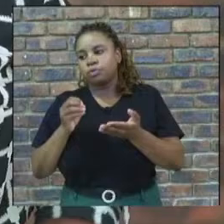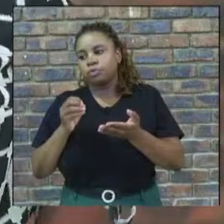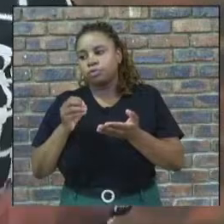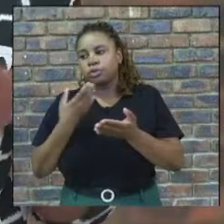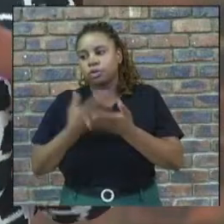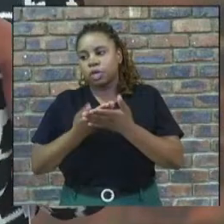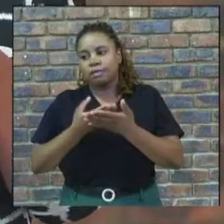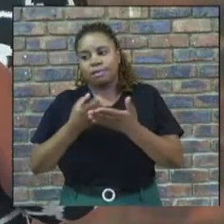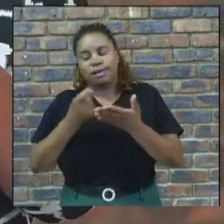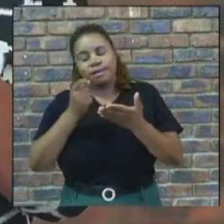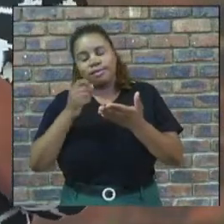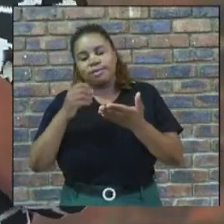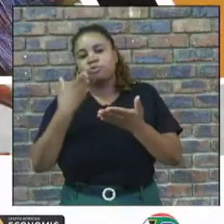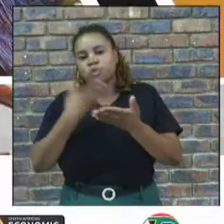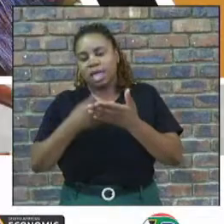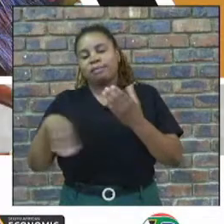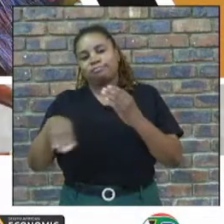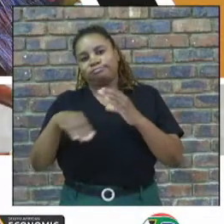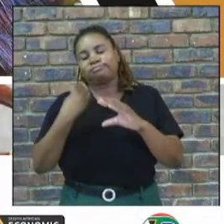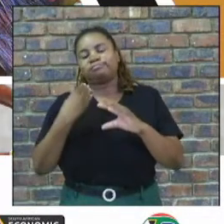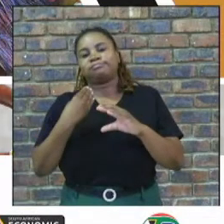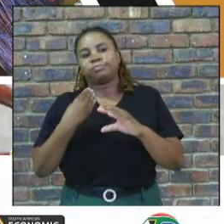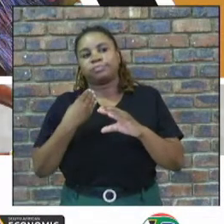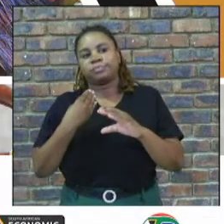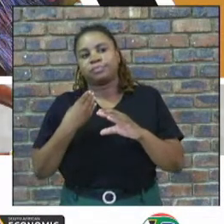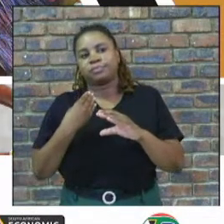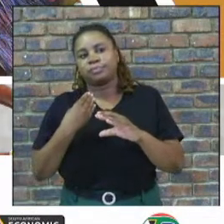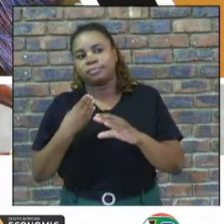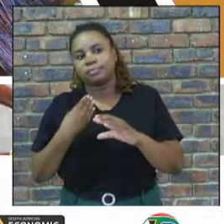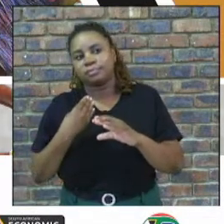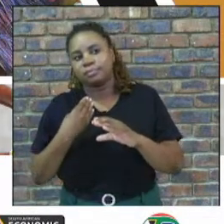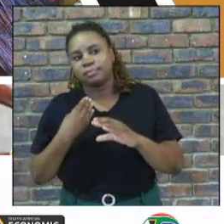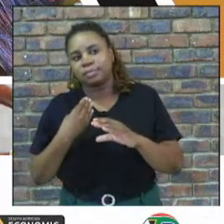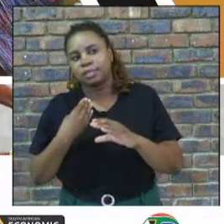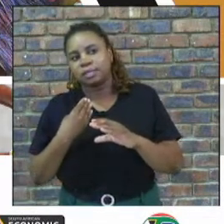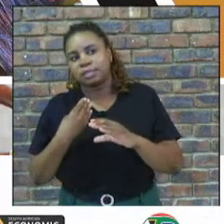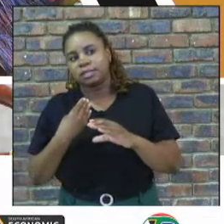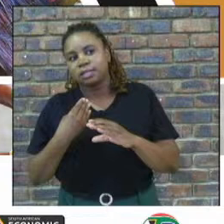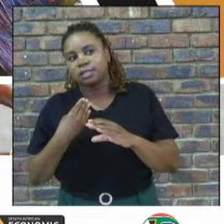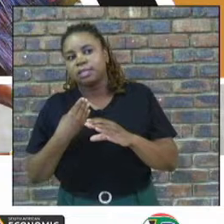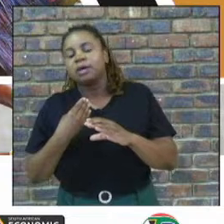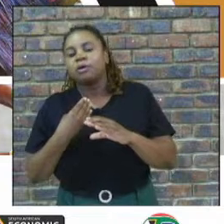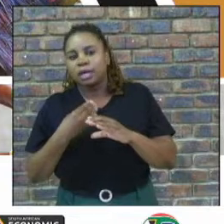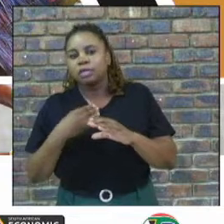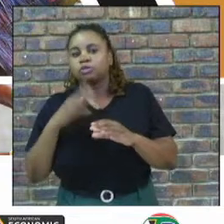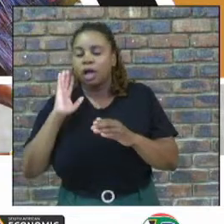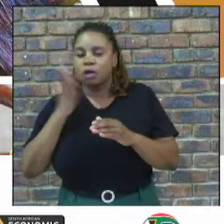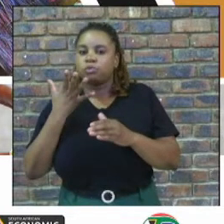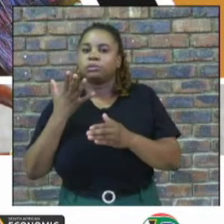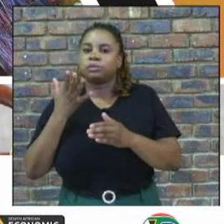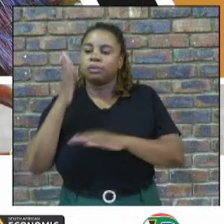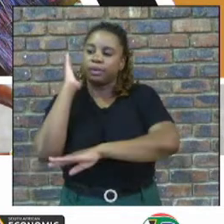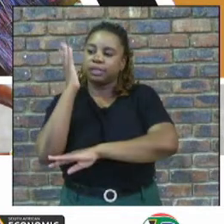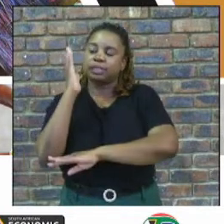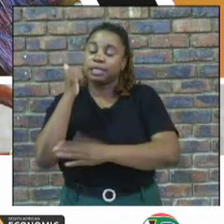email addresses. With your permission, can I sit down and do the presentation while I'm seated? Thank you.